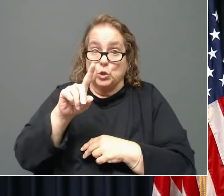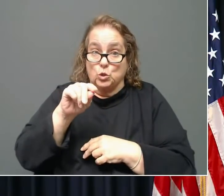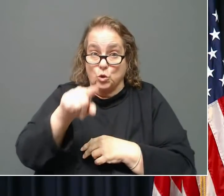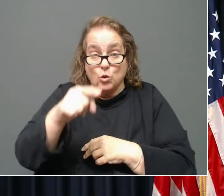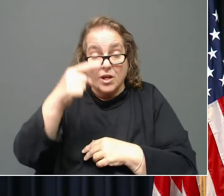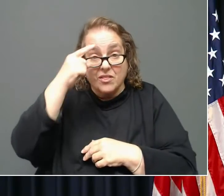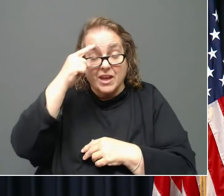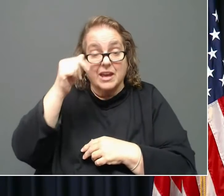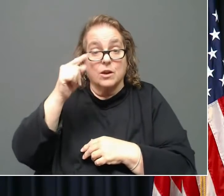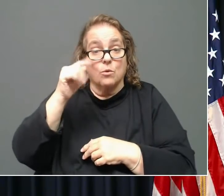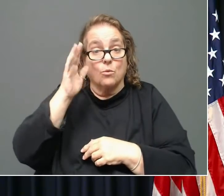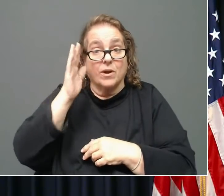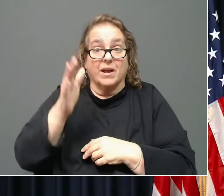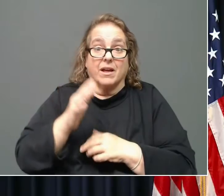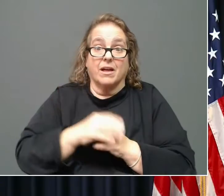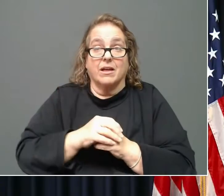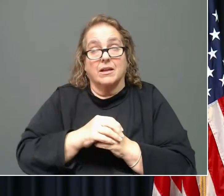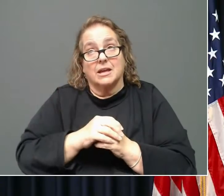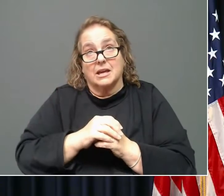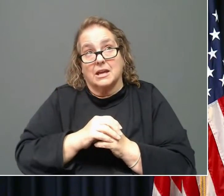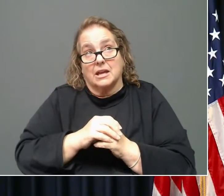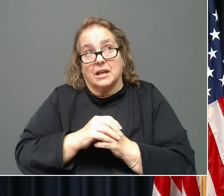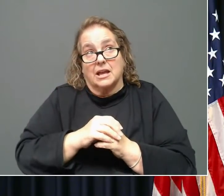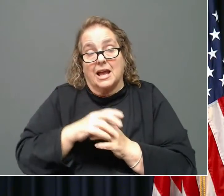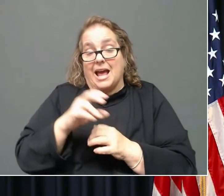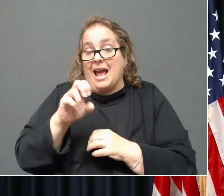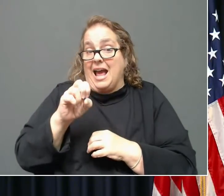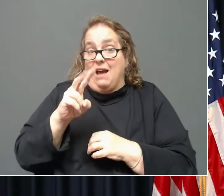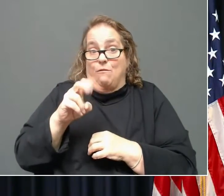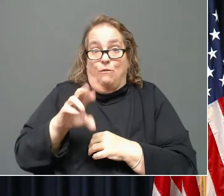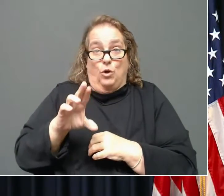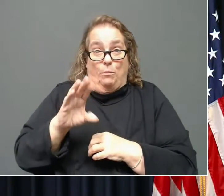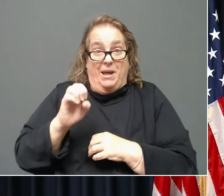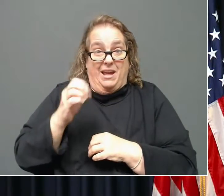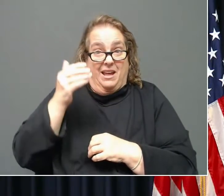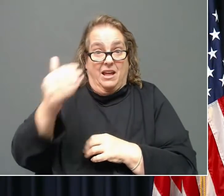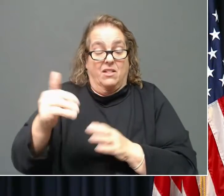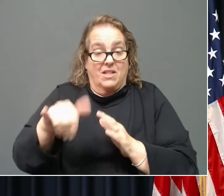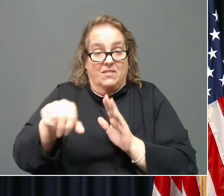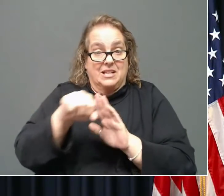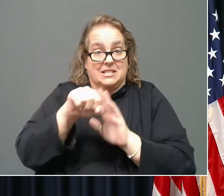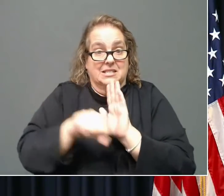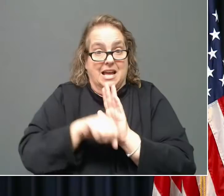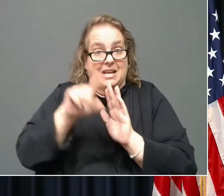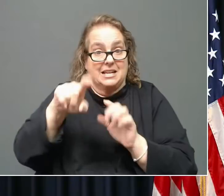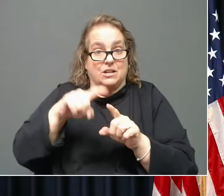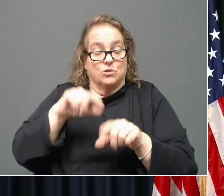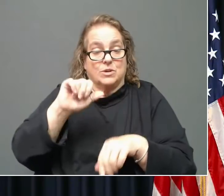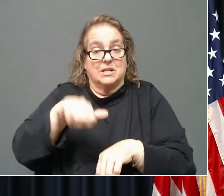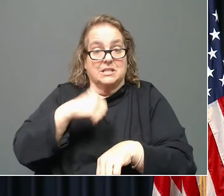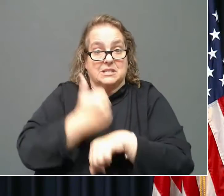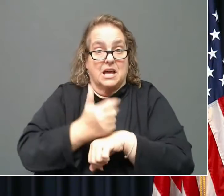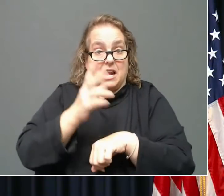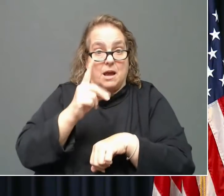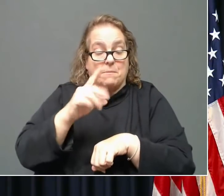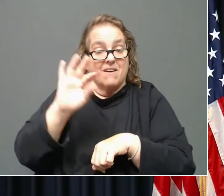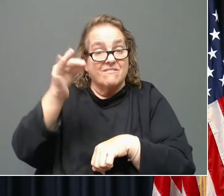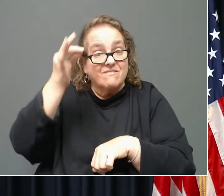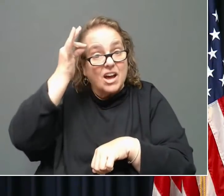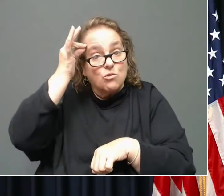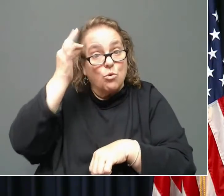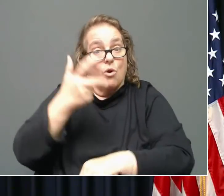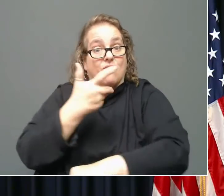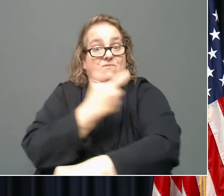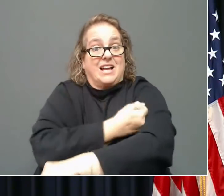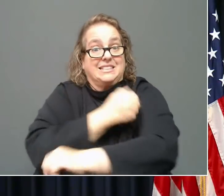be in the cards from how things look right now that the state will need to set up some sort of federal vaccine center? I know that you mentioned in the